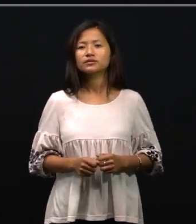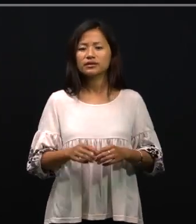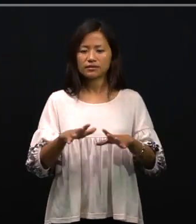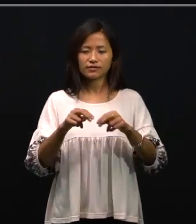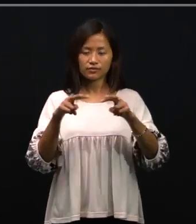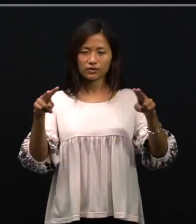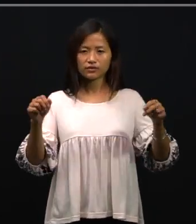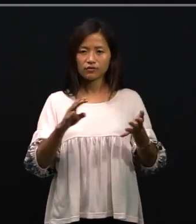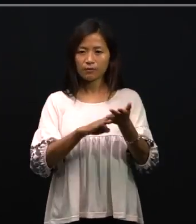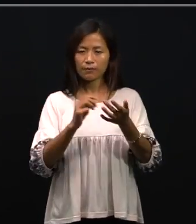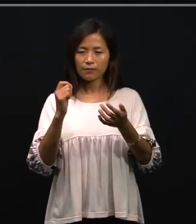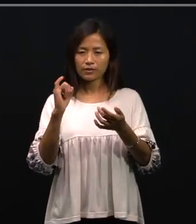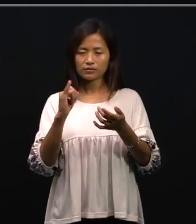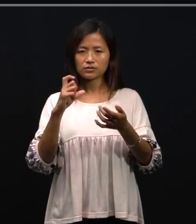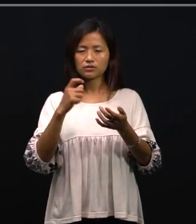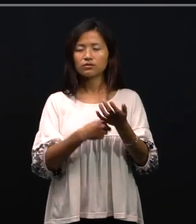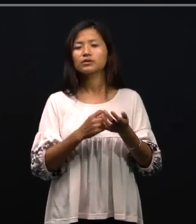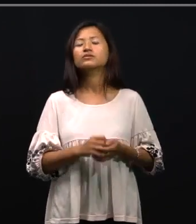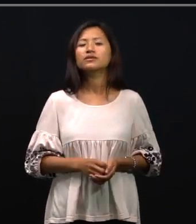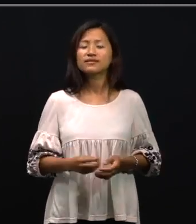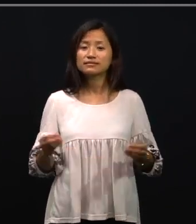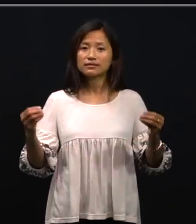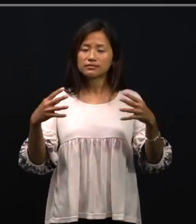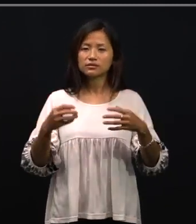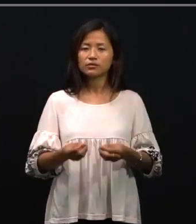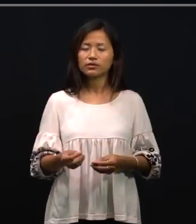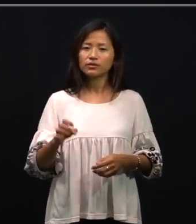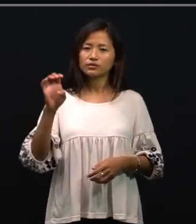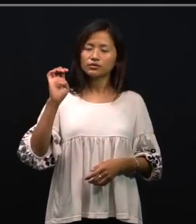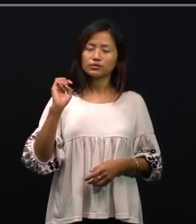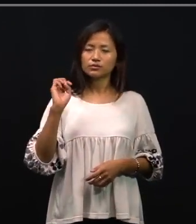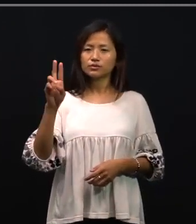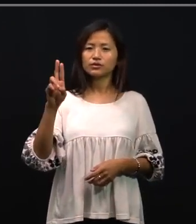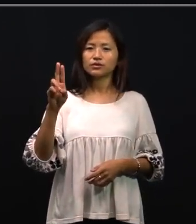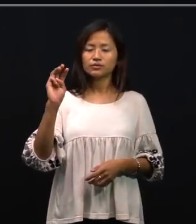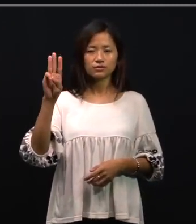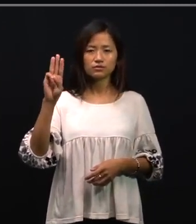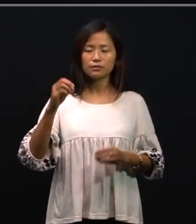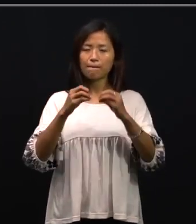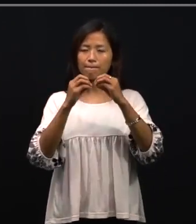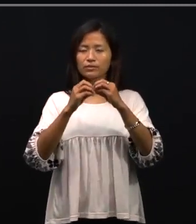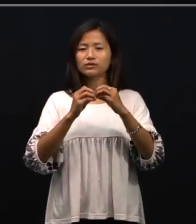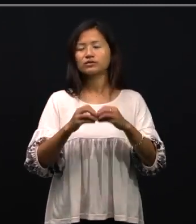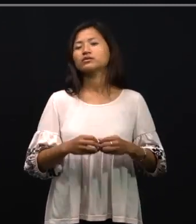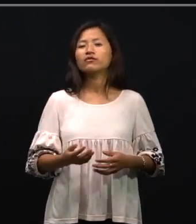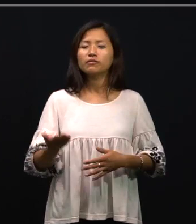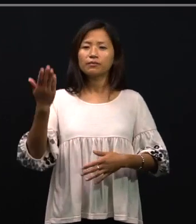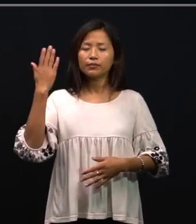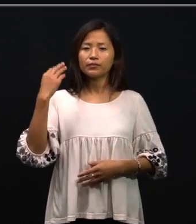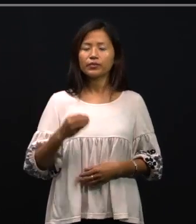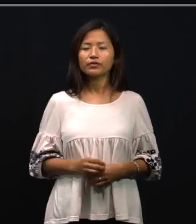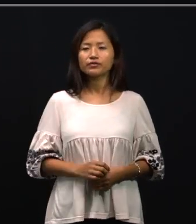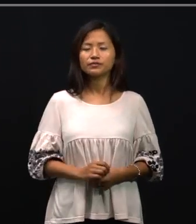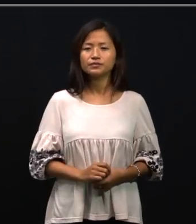now is a result of 3 billion years of evolution. And it says that there are about 1.7 to